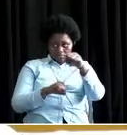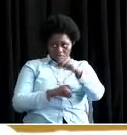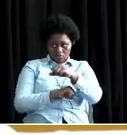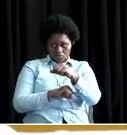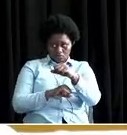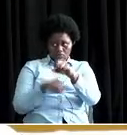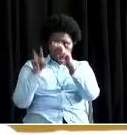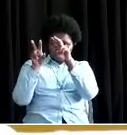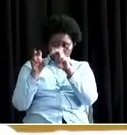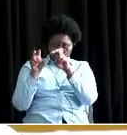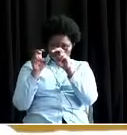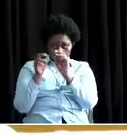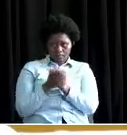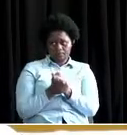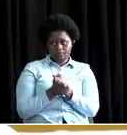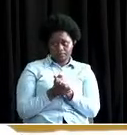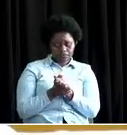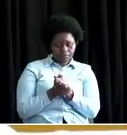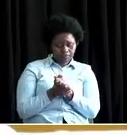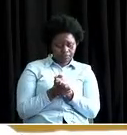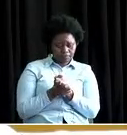those items. In the